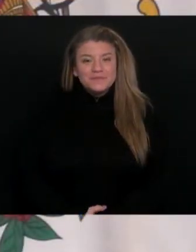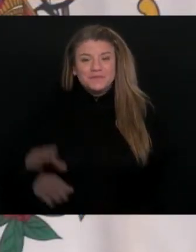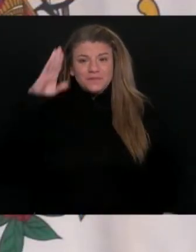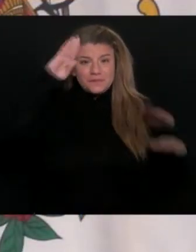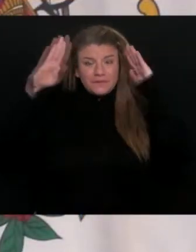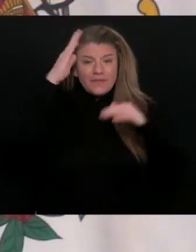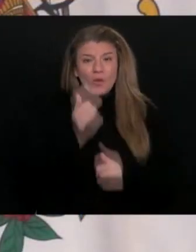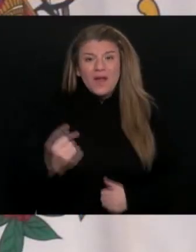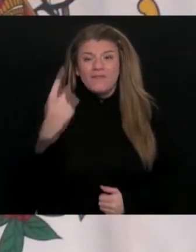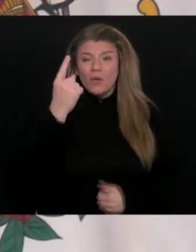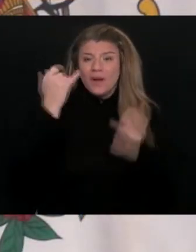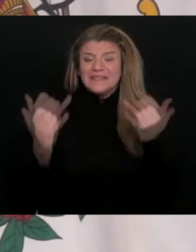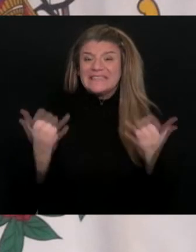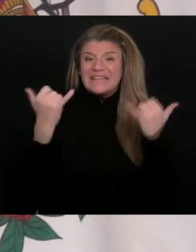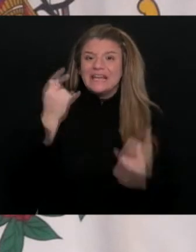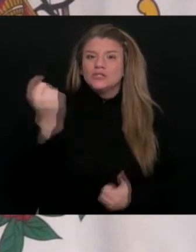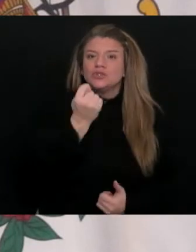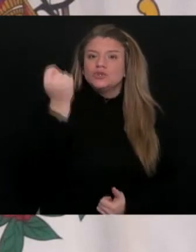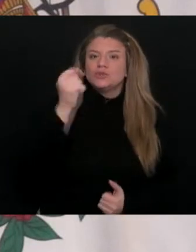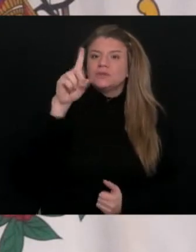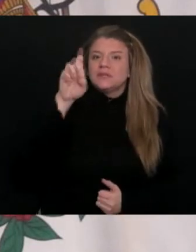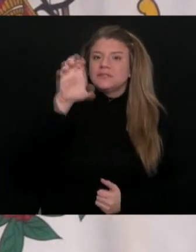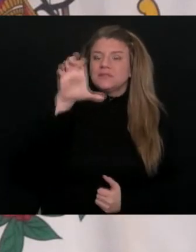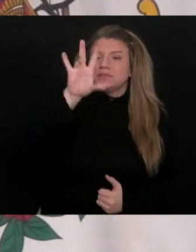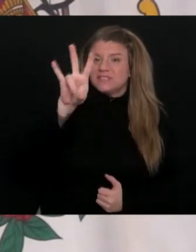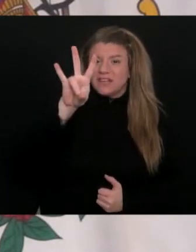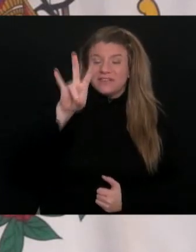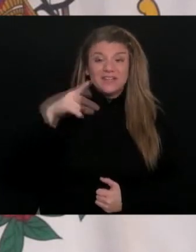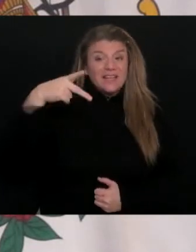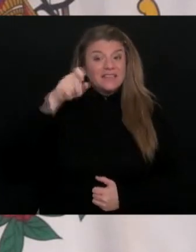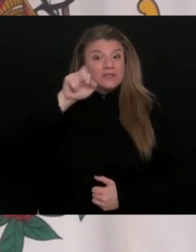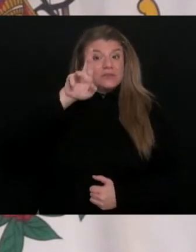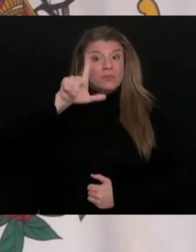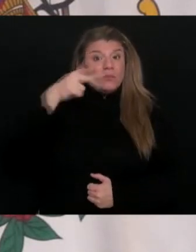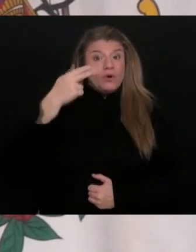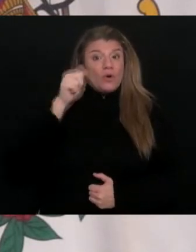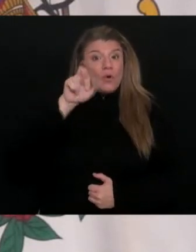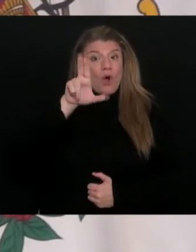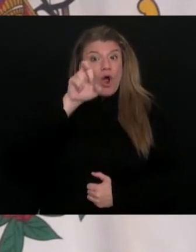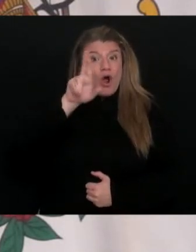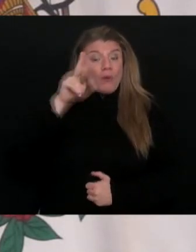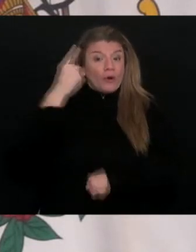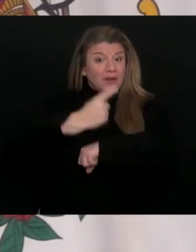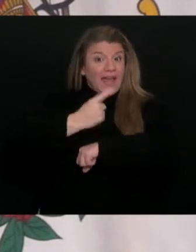Hello, everyone. It's Tuesday, December the 7th. It's Pearl Harbor Day. It's